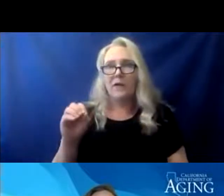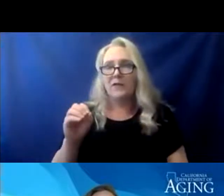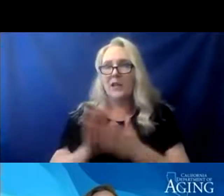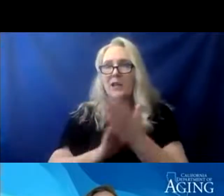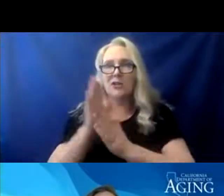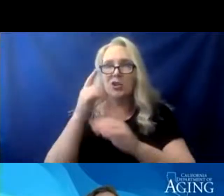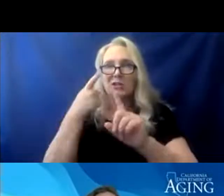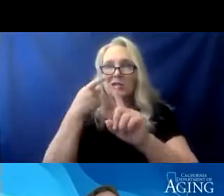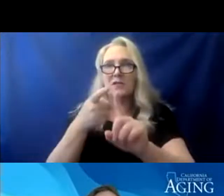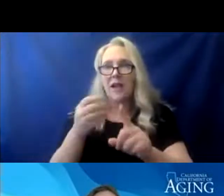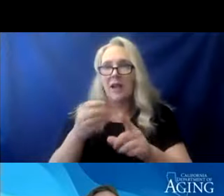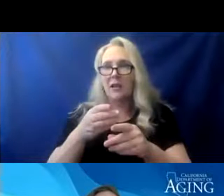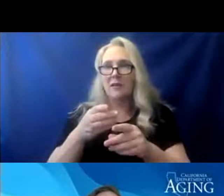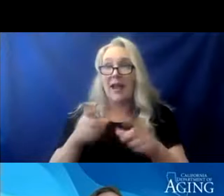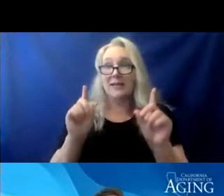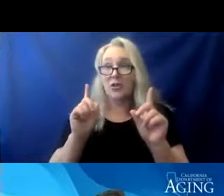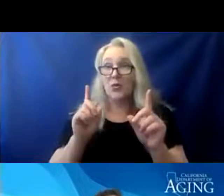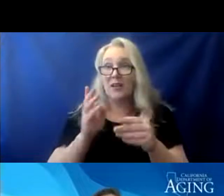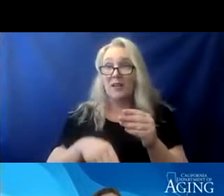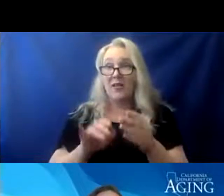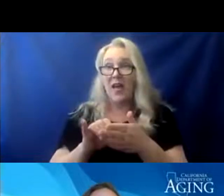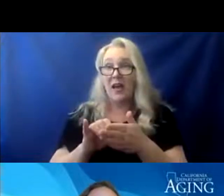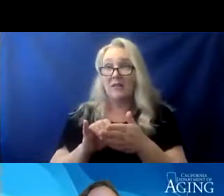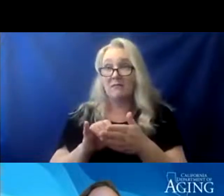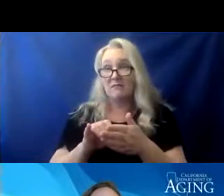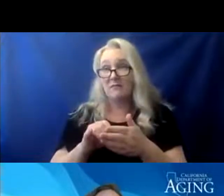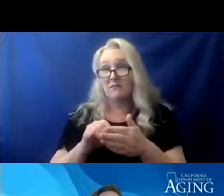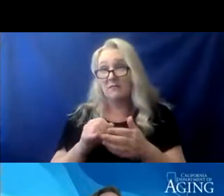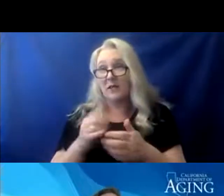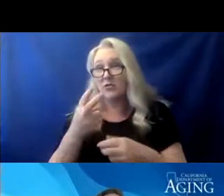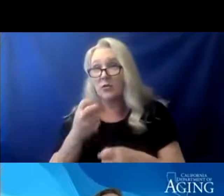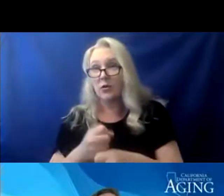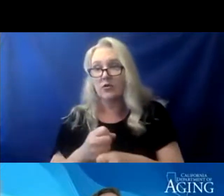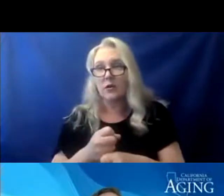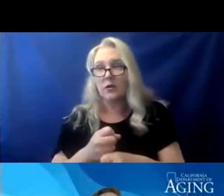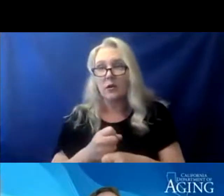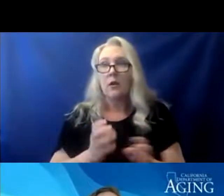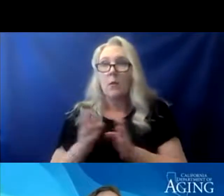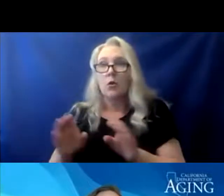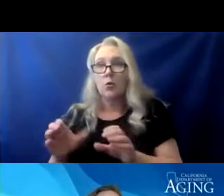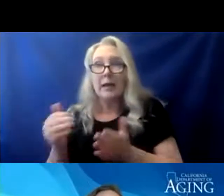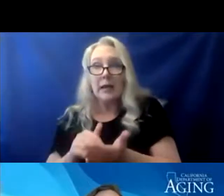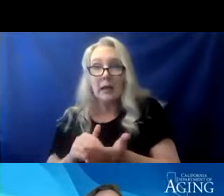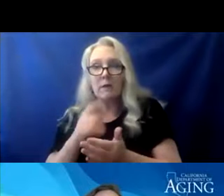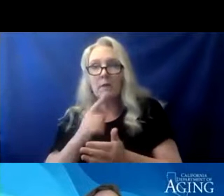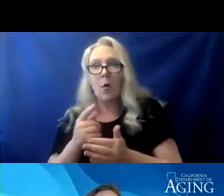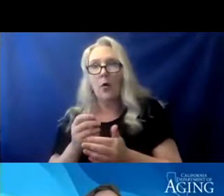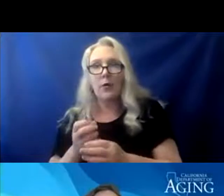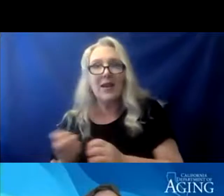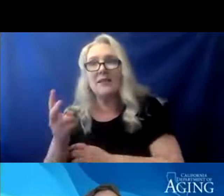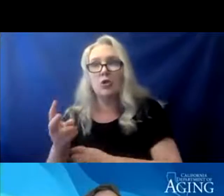in 2 years. This group will be thinking about, do we do that again for the next 2 years, or is a different way of propelling the work